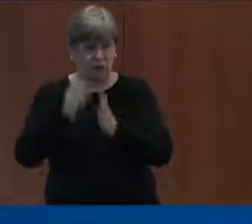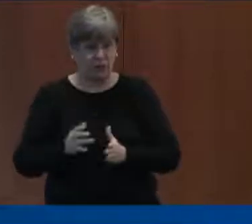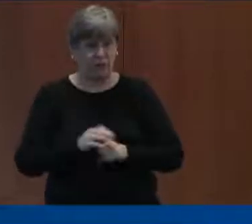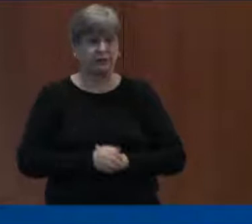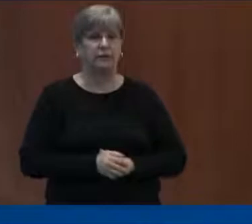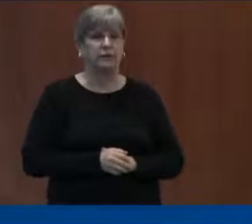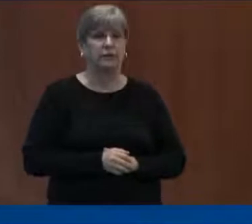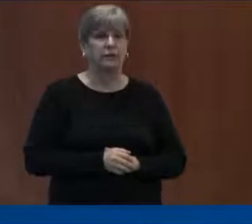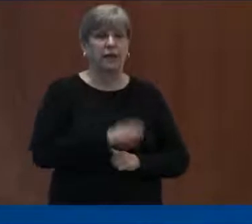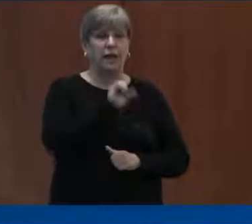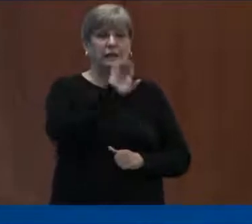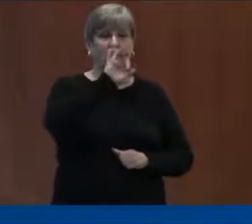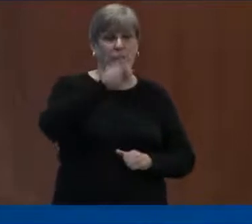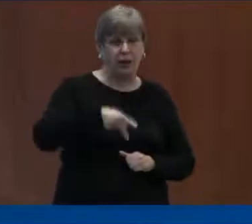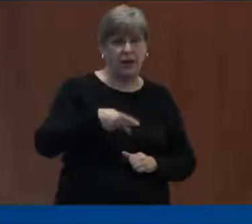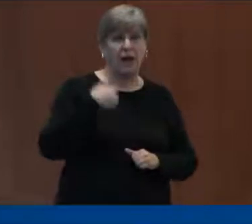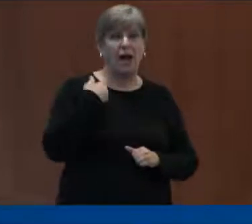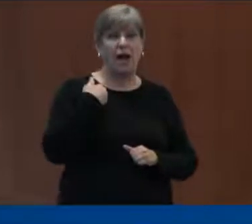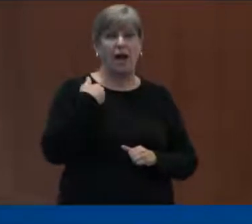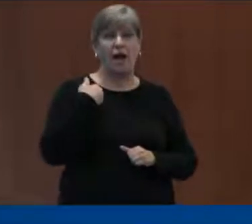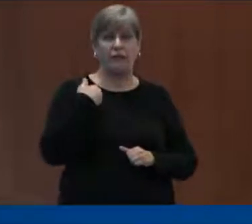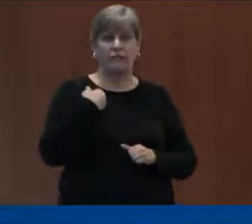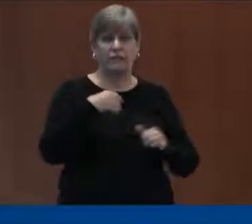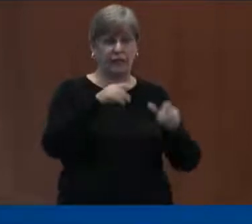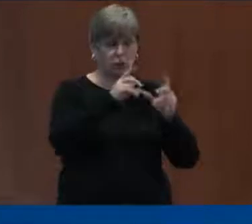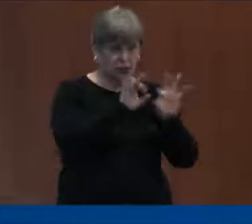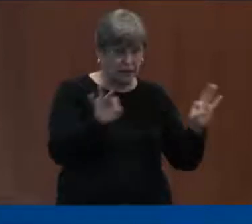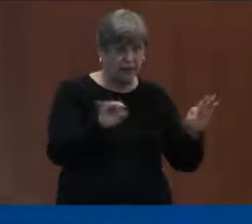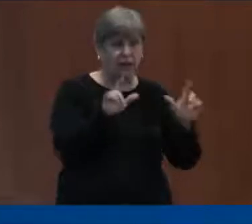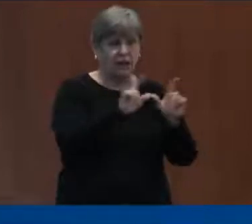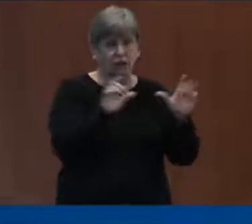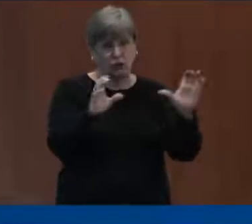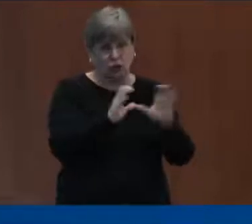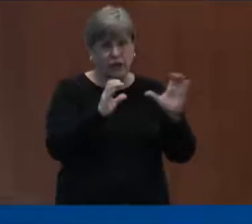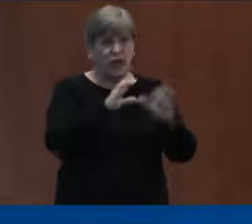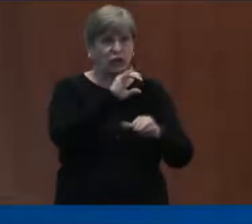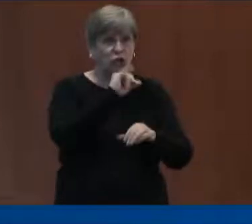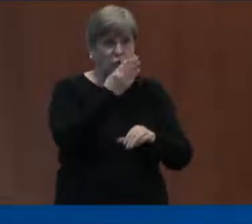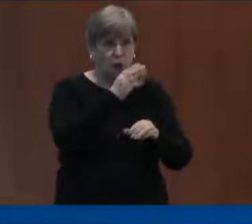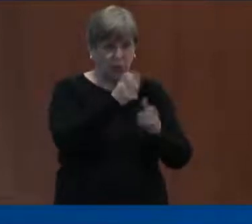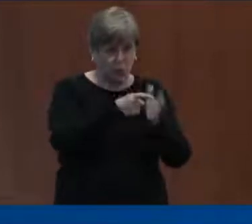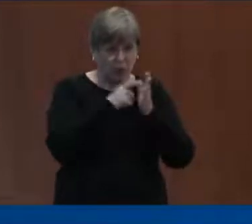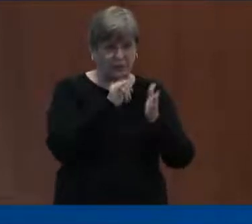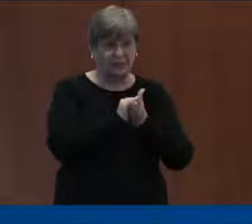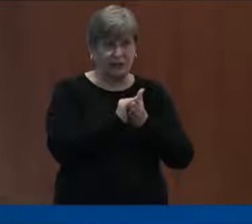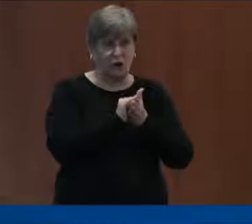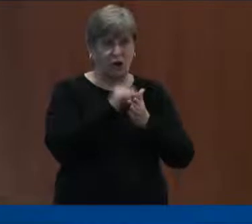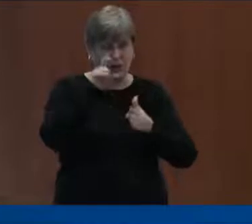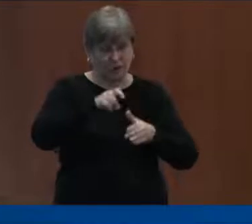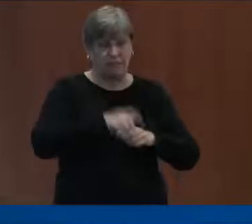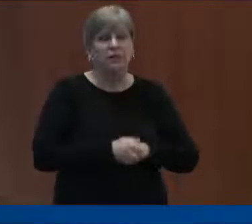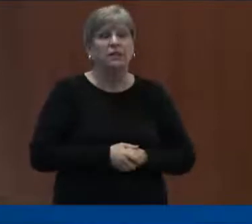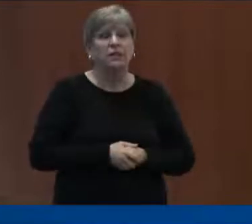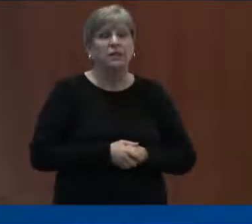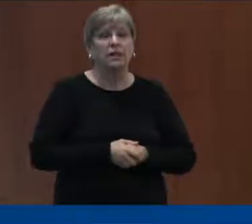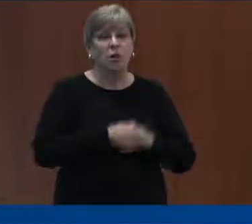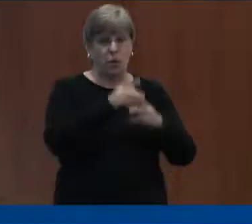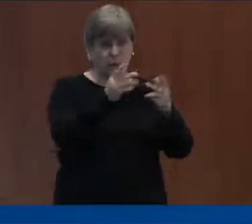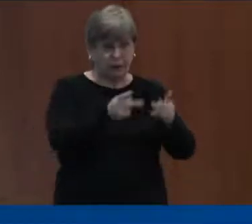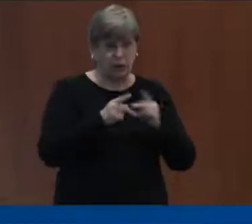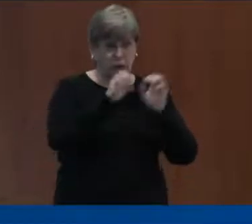therapists. SLPs have elite degrees, licenses, certifications, and job requirements that are required. Their positions are